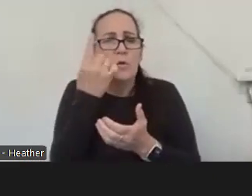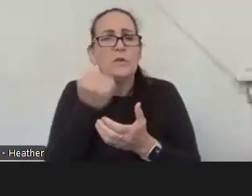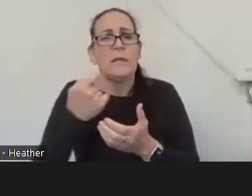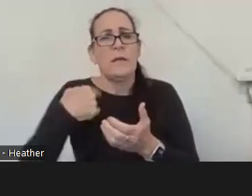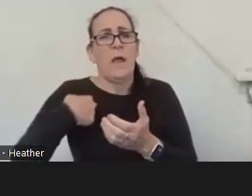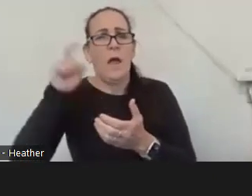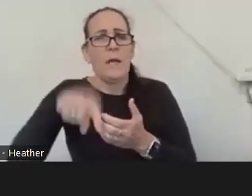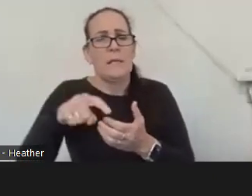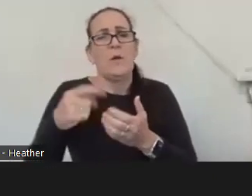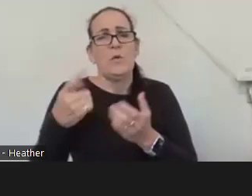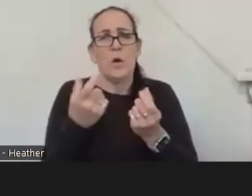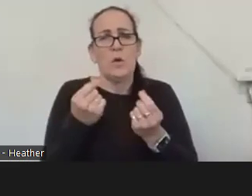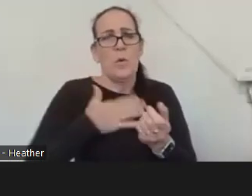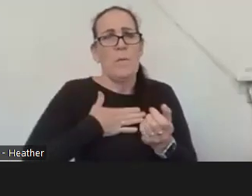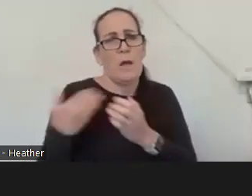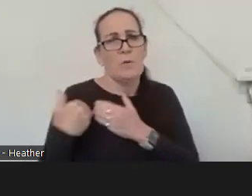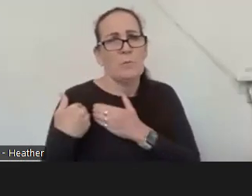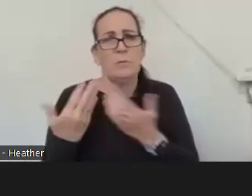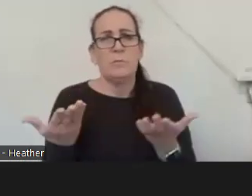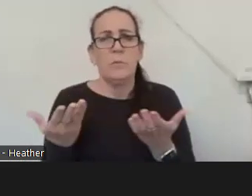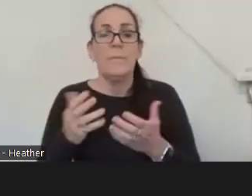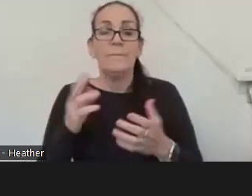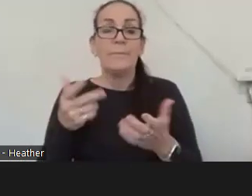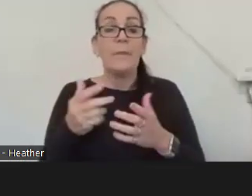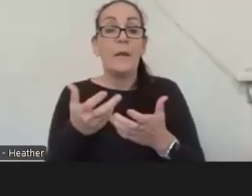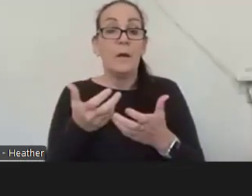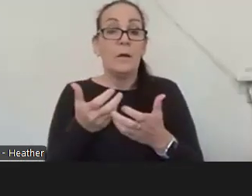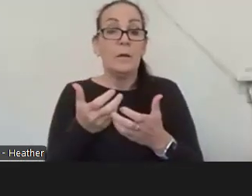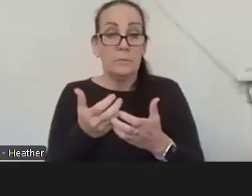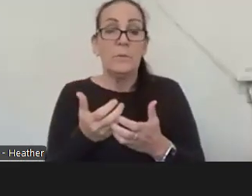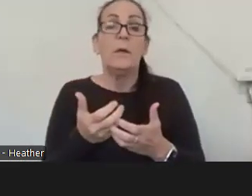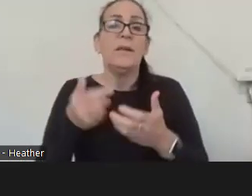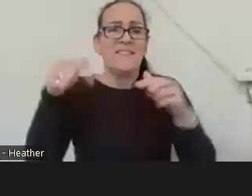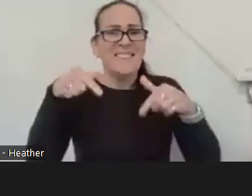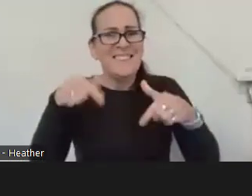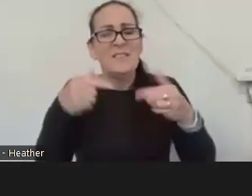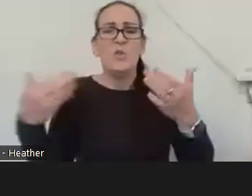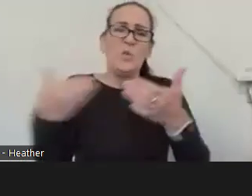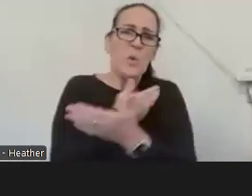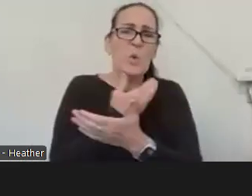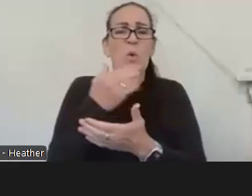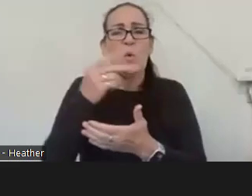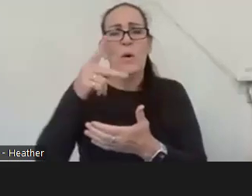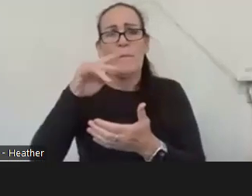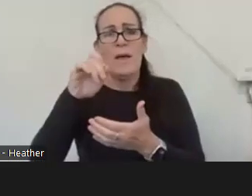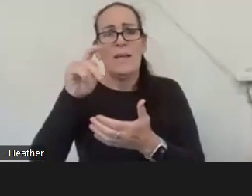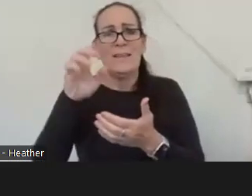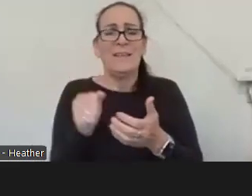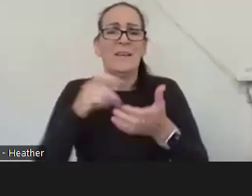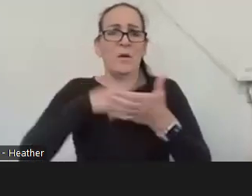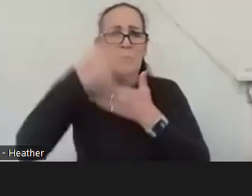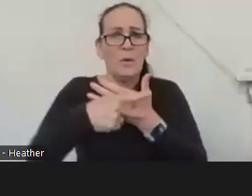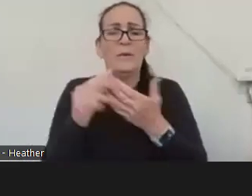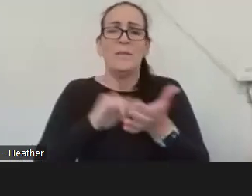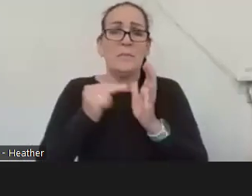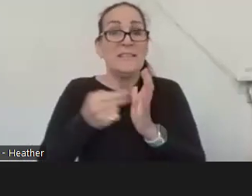ask after that, when they're reviewing the modules, try to get at this. Again, this is pilot and this is quality improvement. This is not research, right? There's other